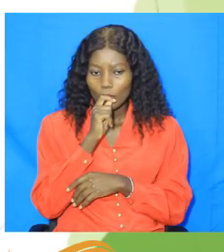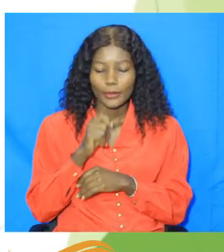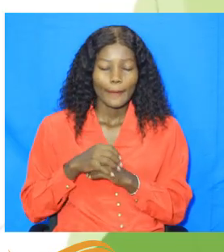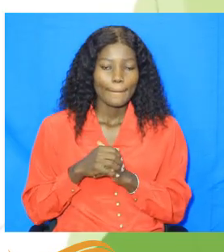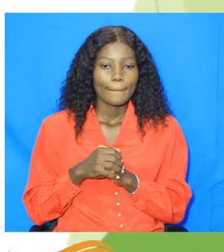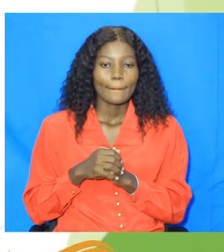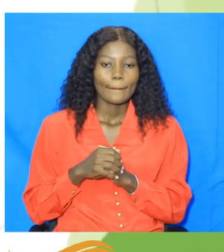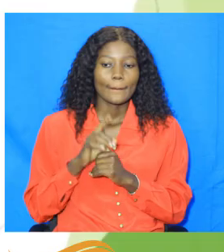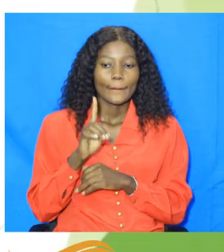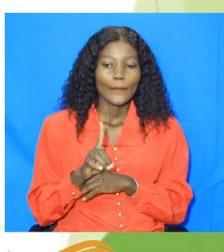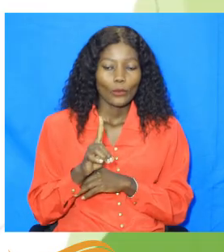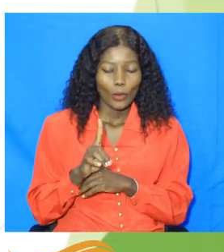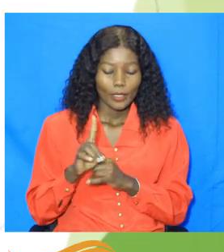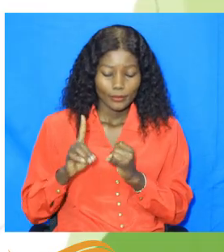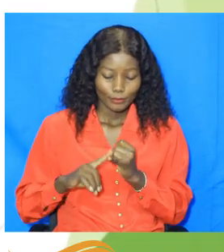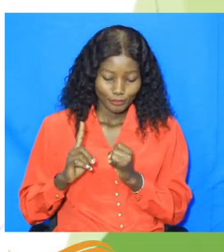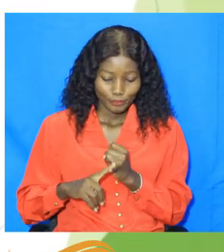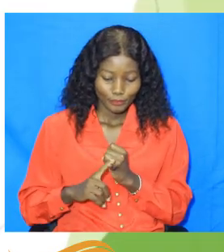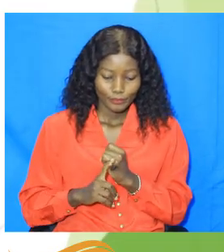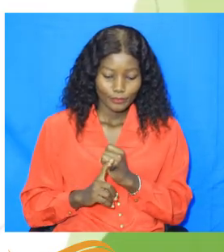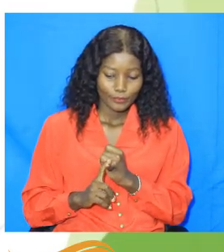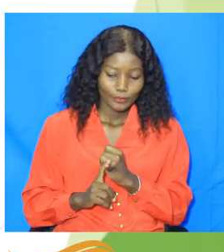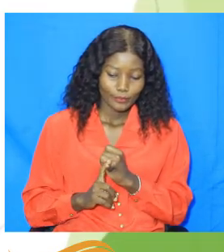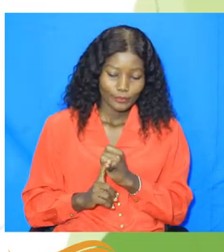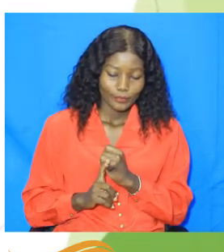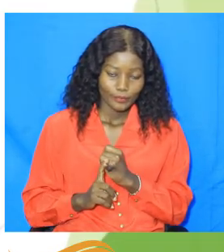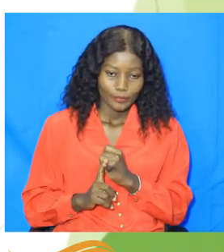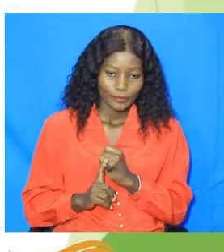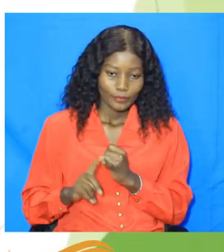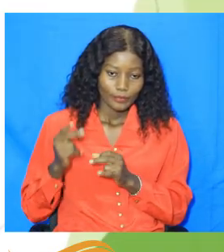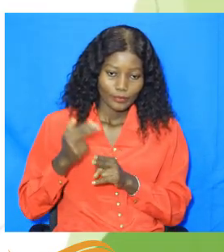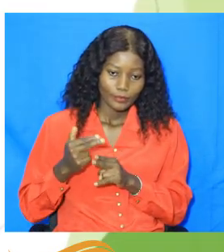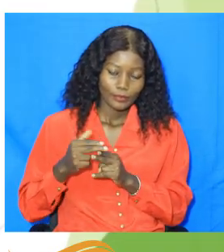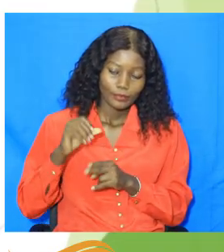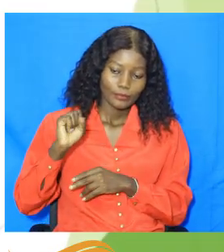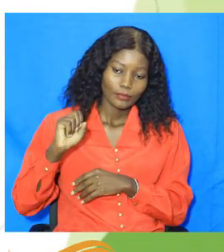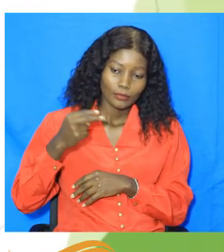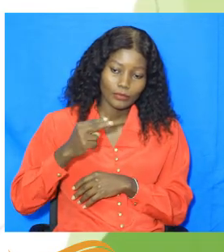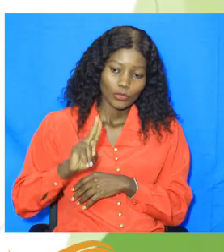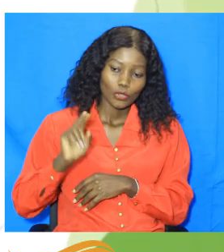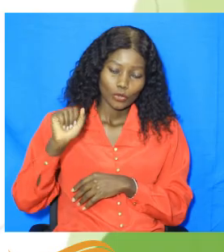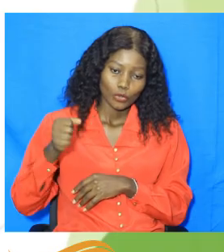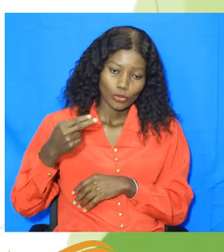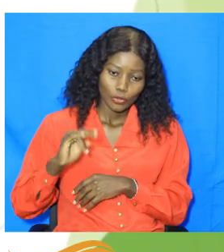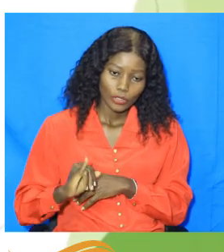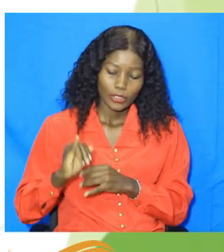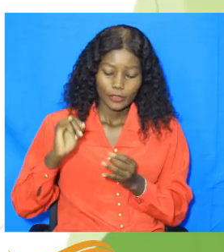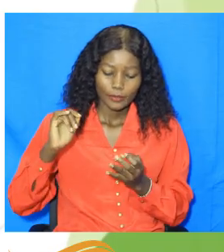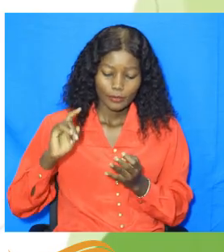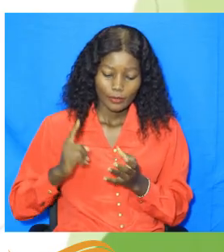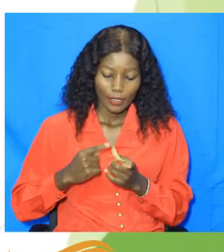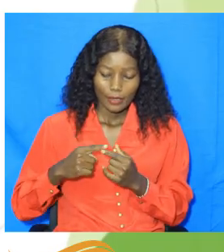is one referee, we call him or her Shushin. We have 4